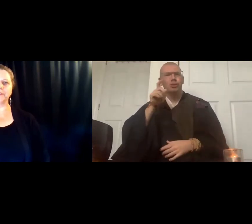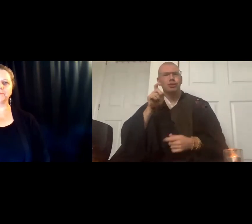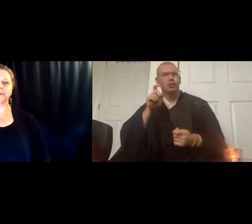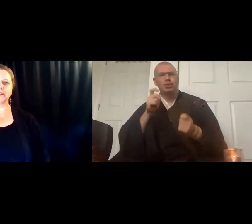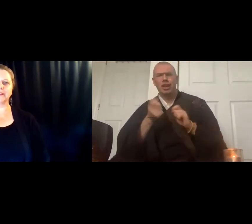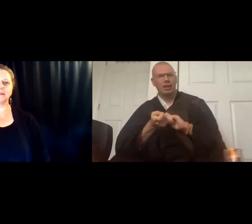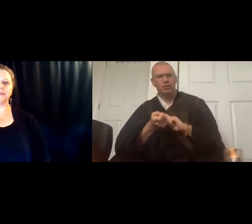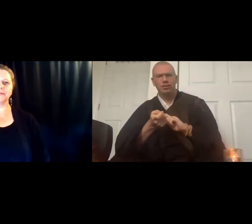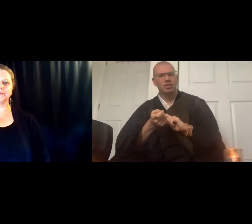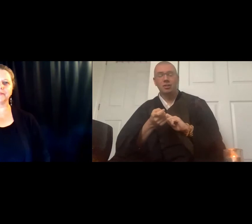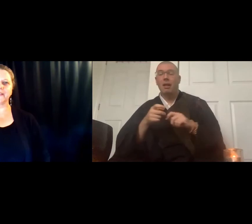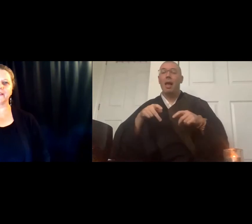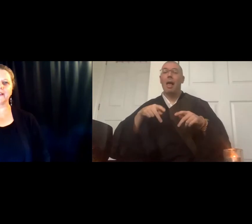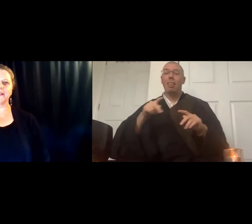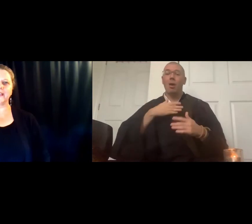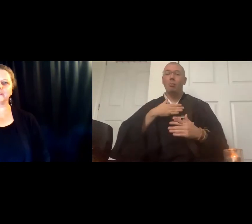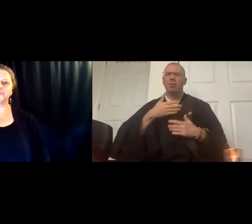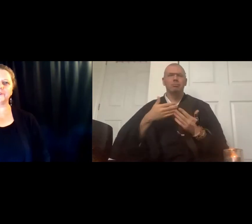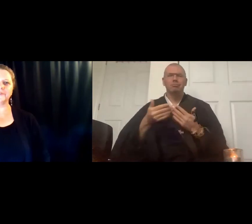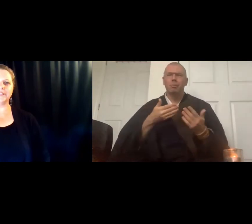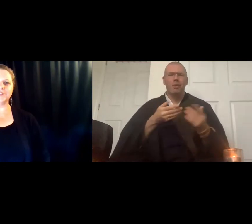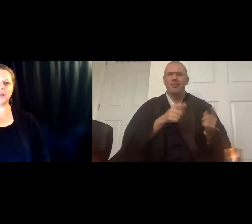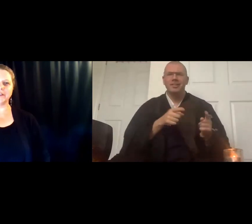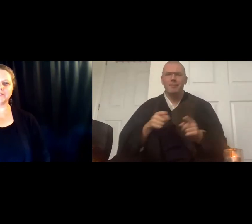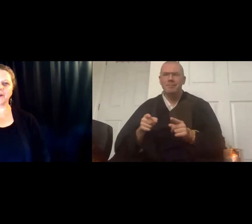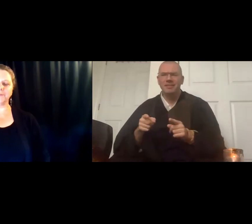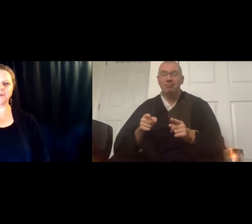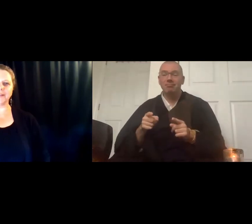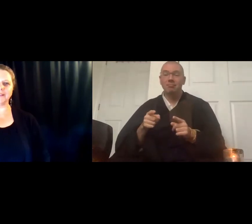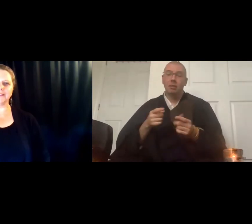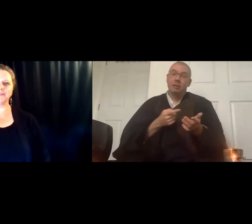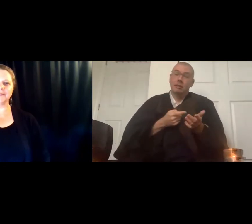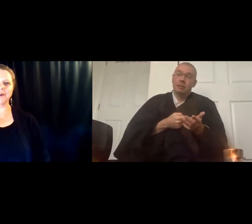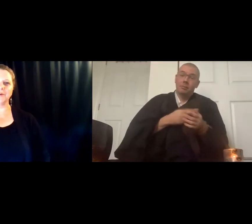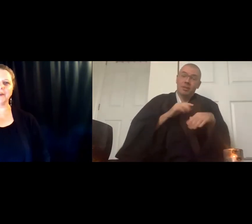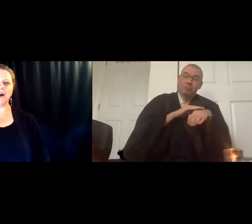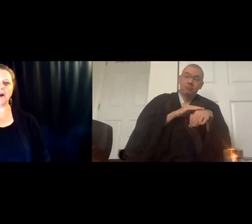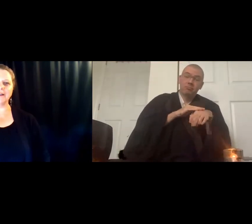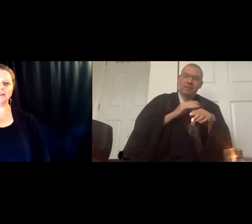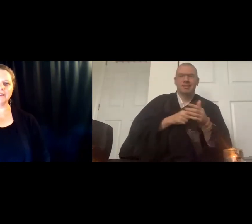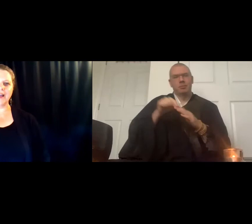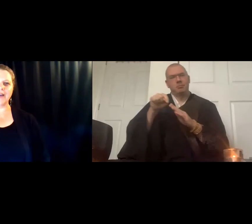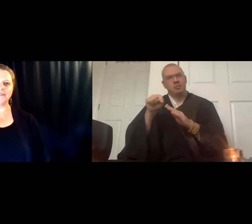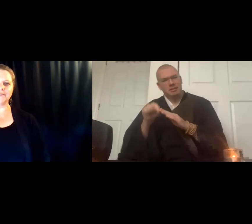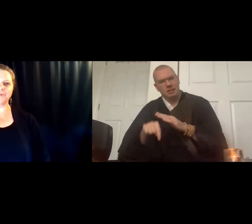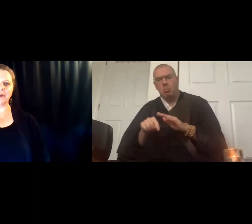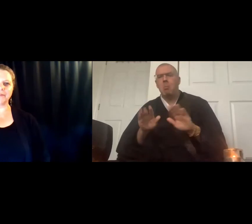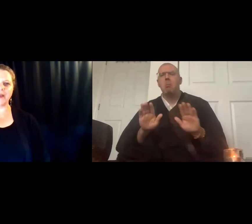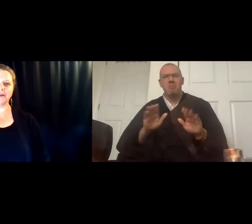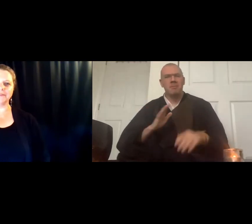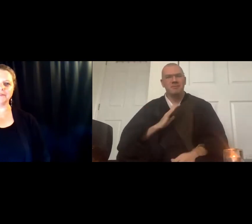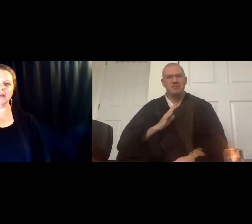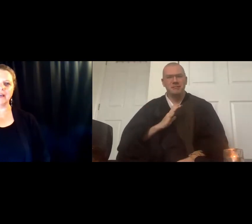And while you're breathing, again, you don't need to change how you breathe. We all have different